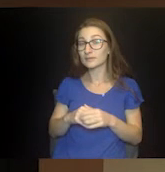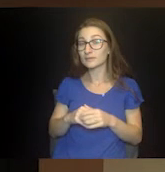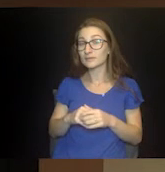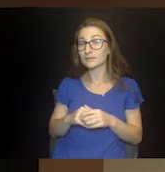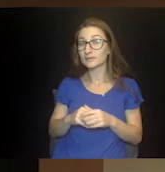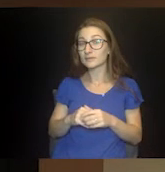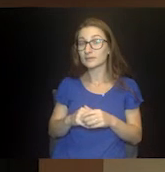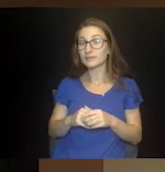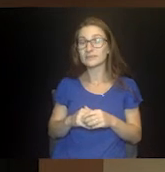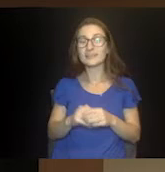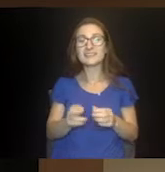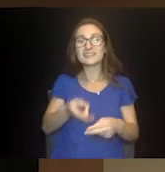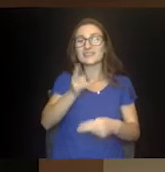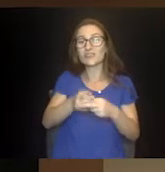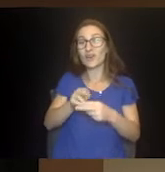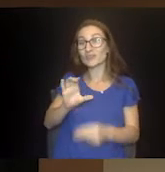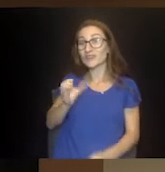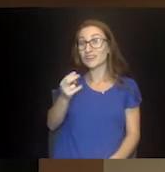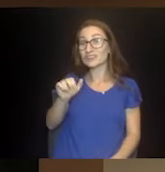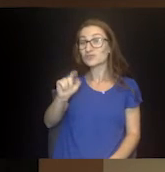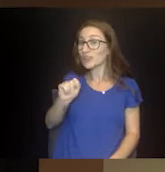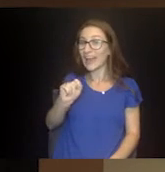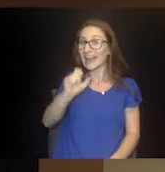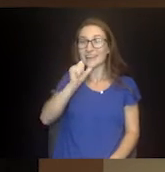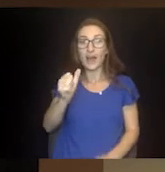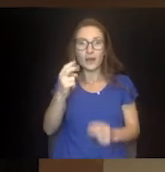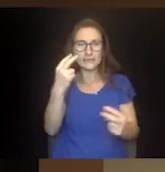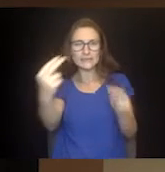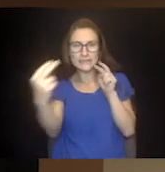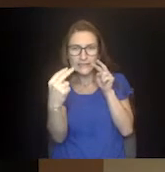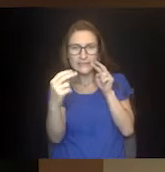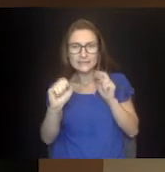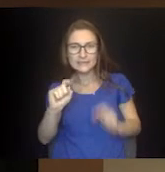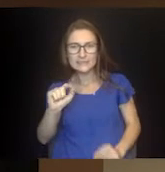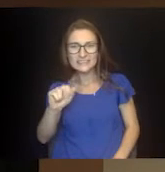It's to come chat, not to come stare. You guys got to say stuff too, Can